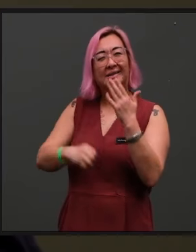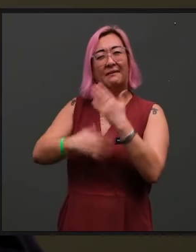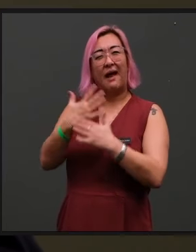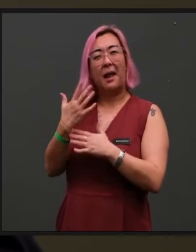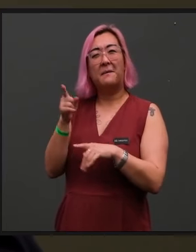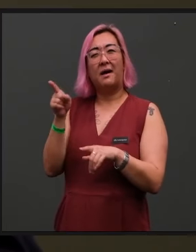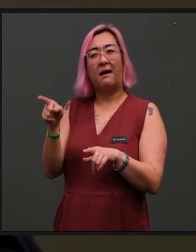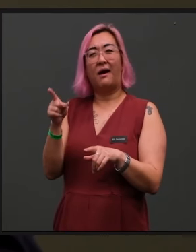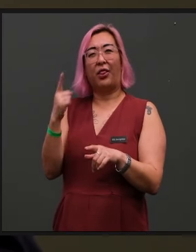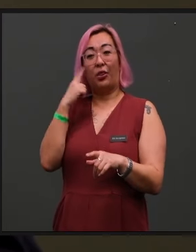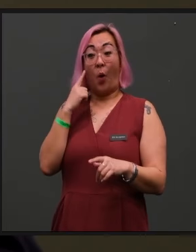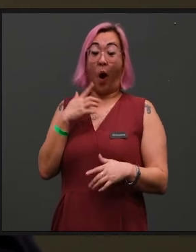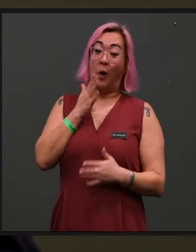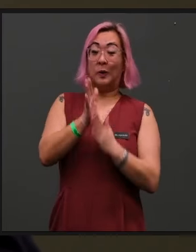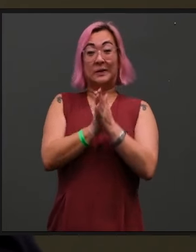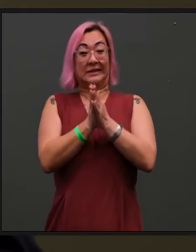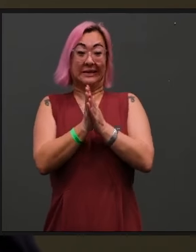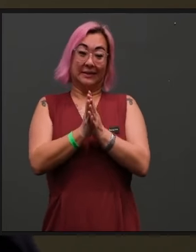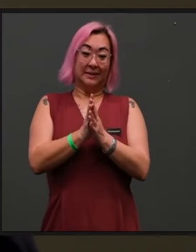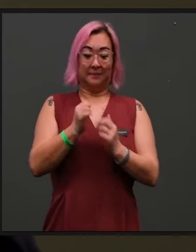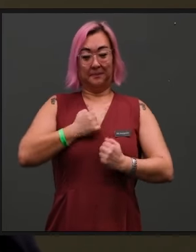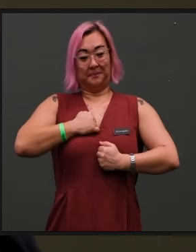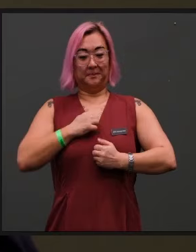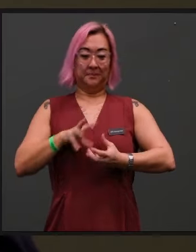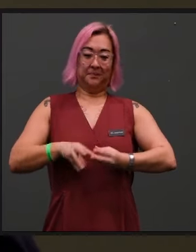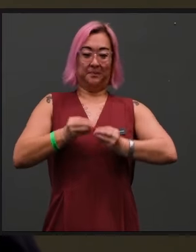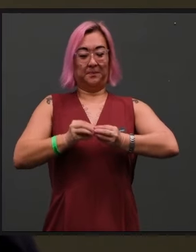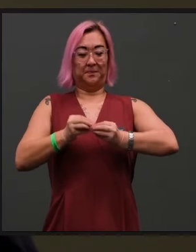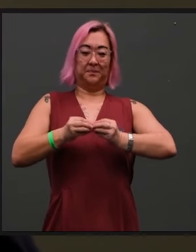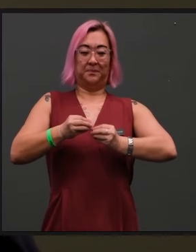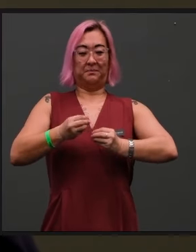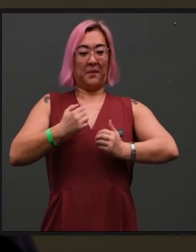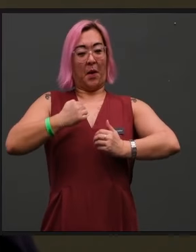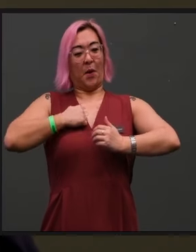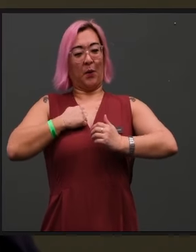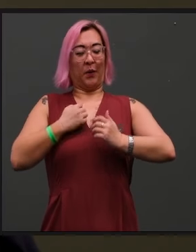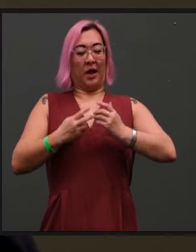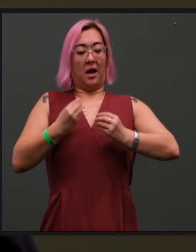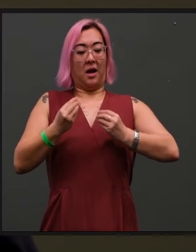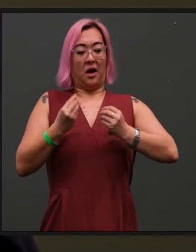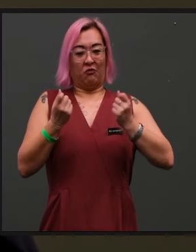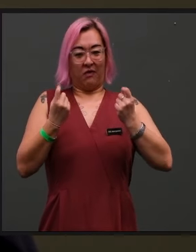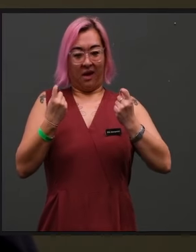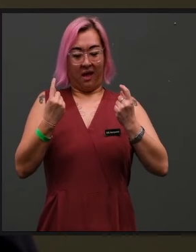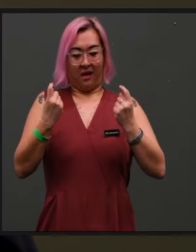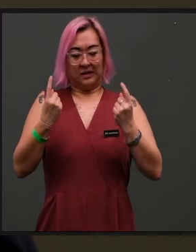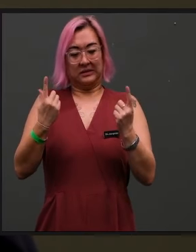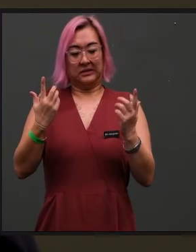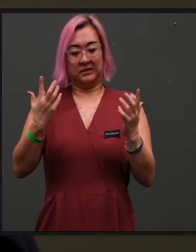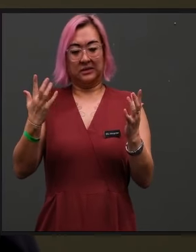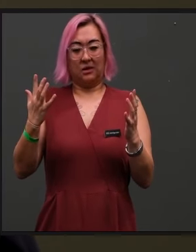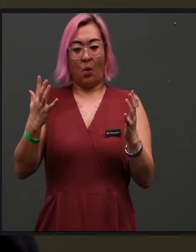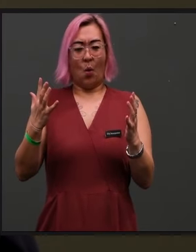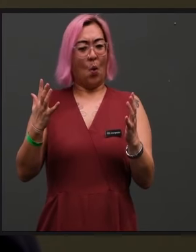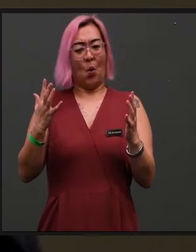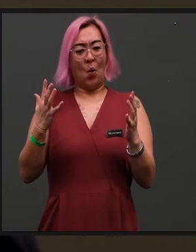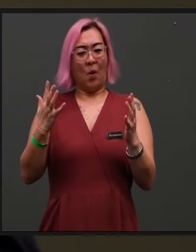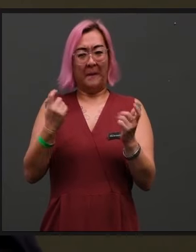then, I mean, even through my own discoveries, just how unwieldy games get.